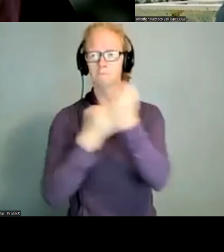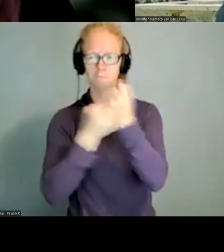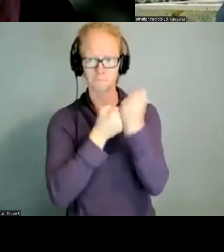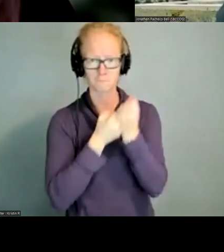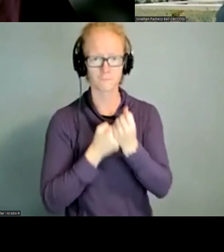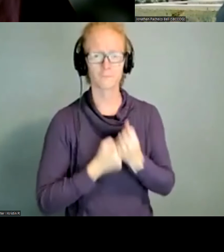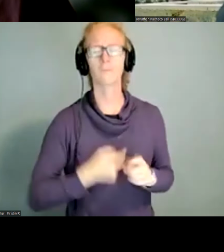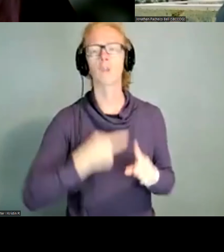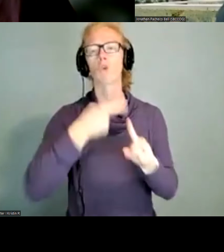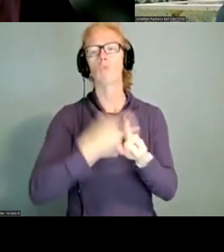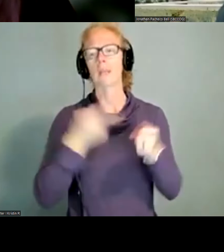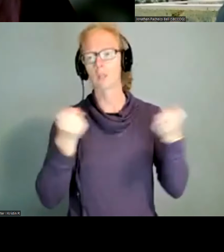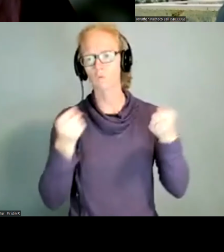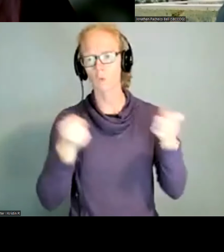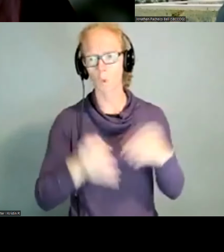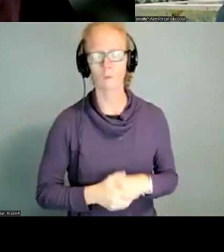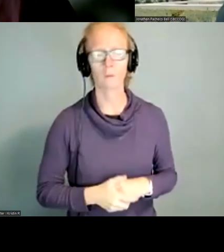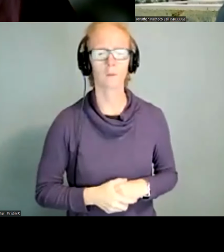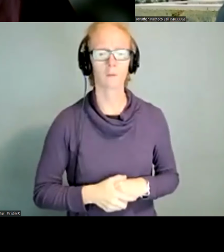as, rent control.